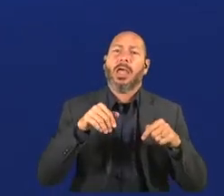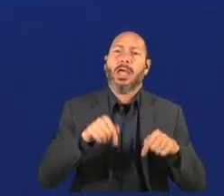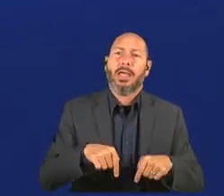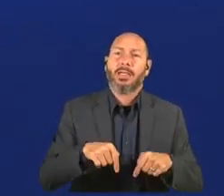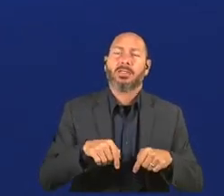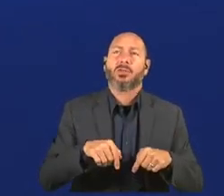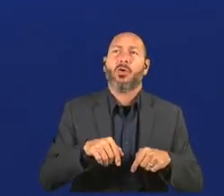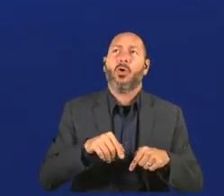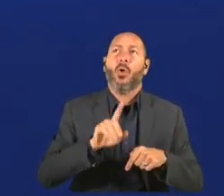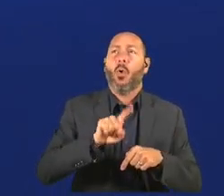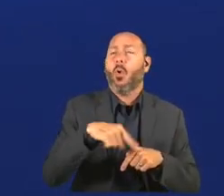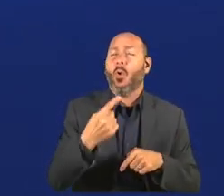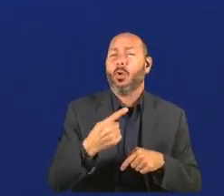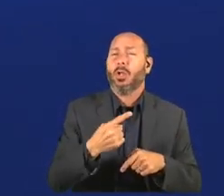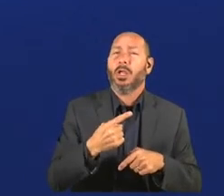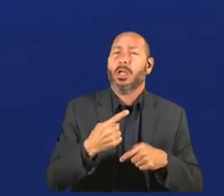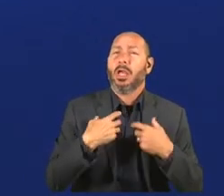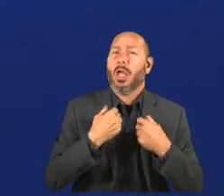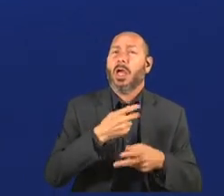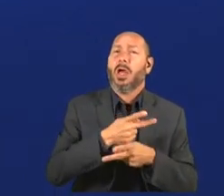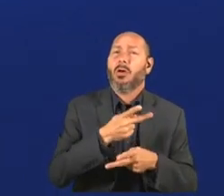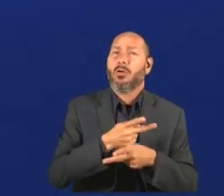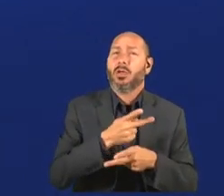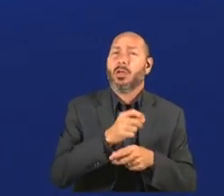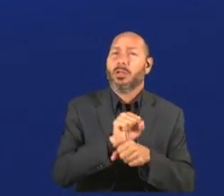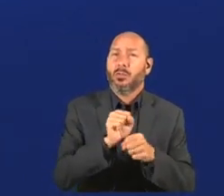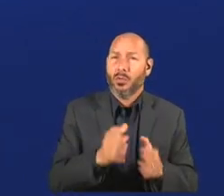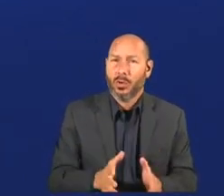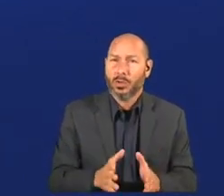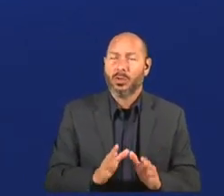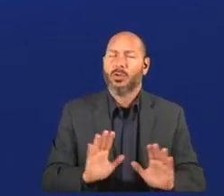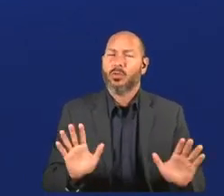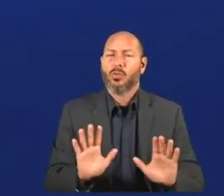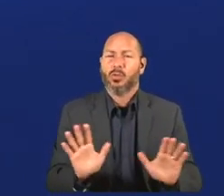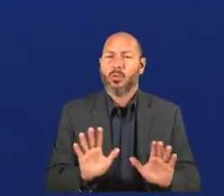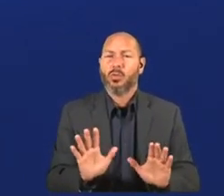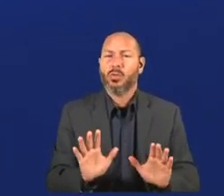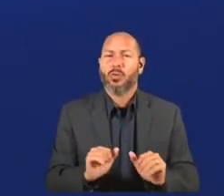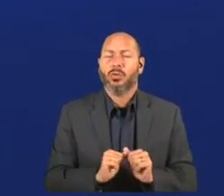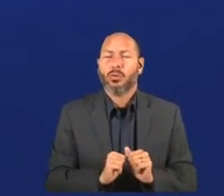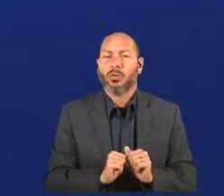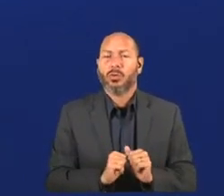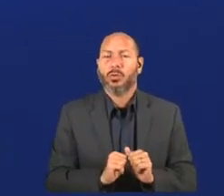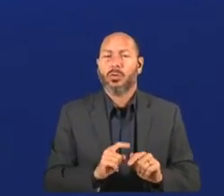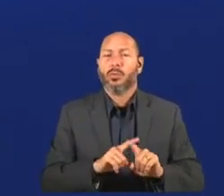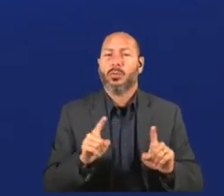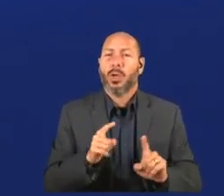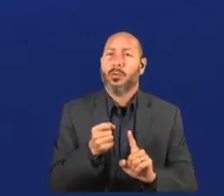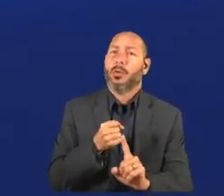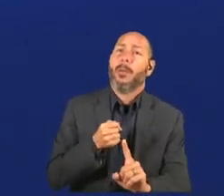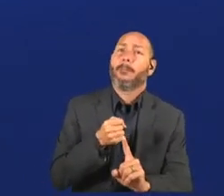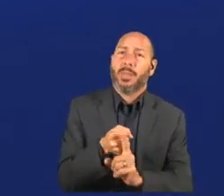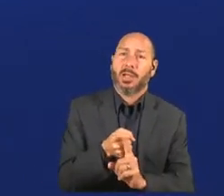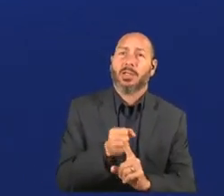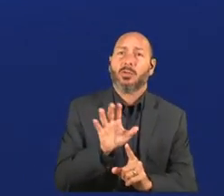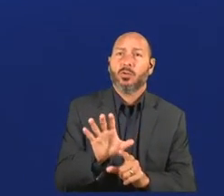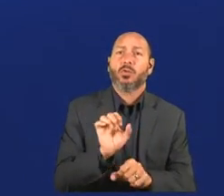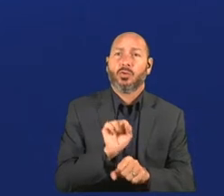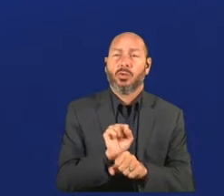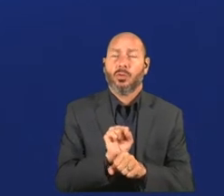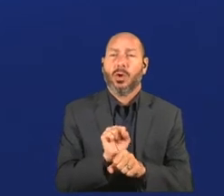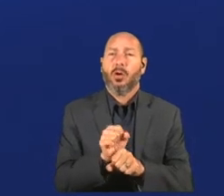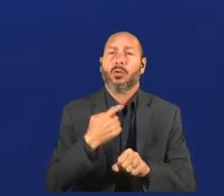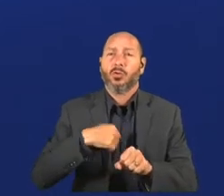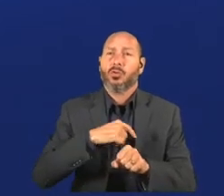healthcare workforce and them being there to work, but they impact their ability to work, so we gotta consider them as